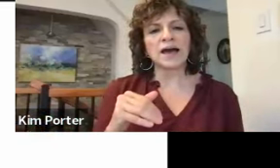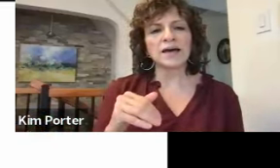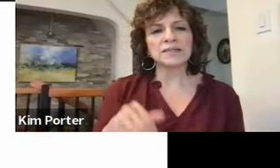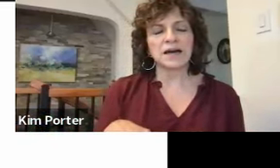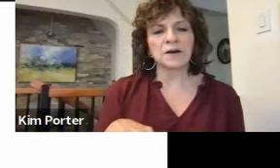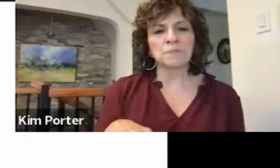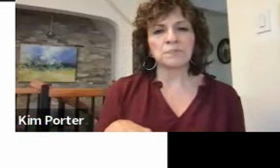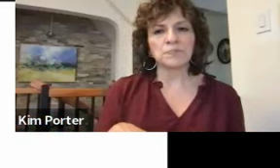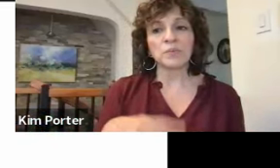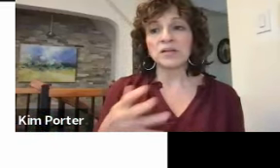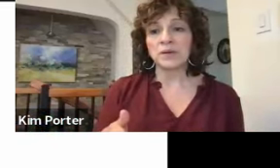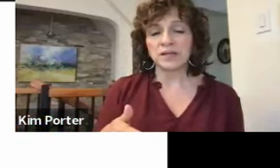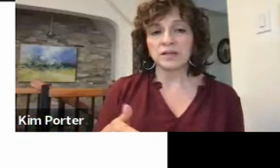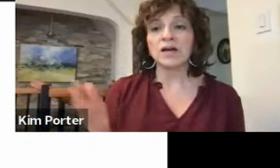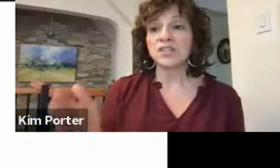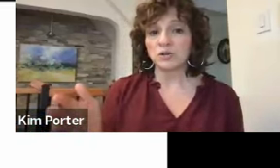looking at